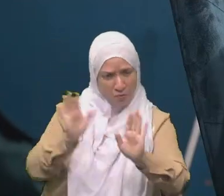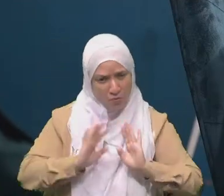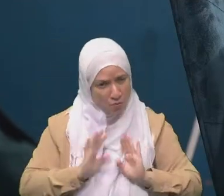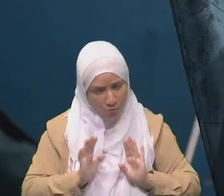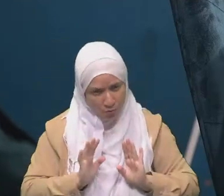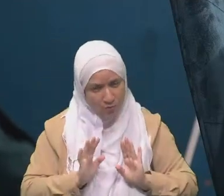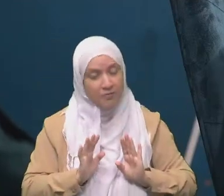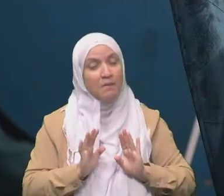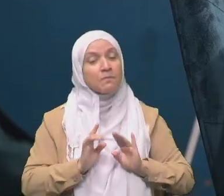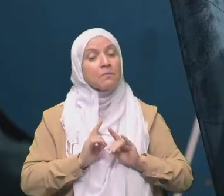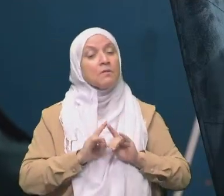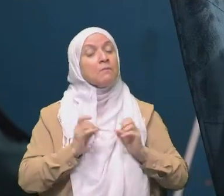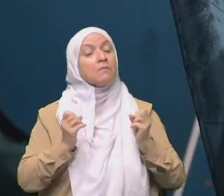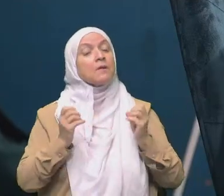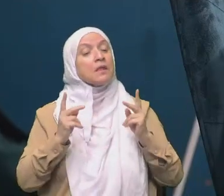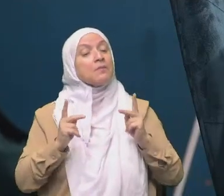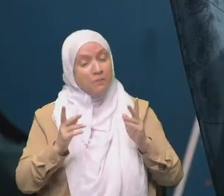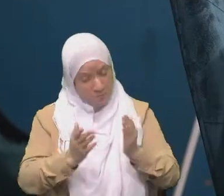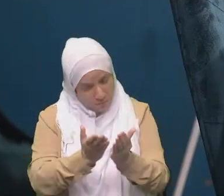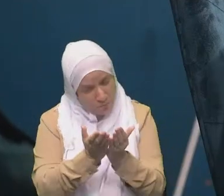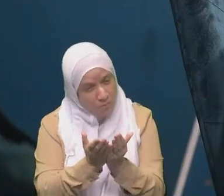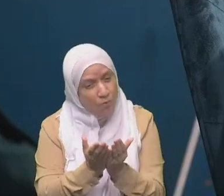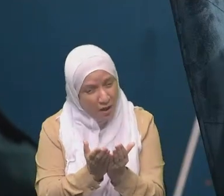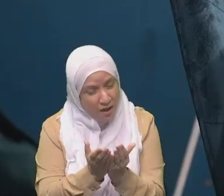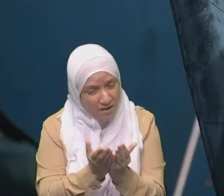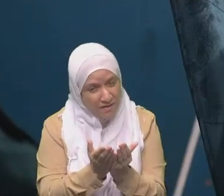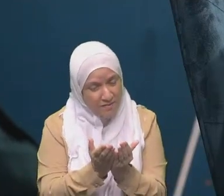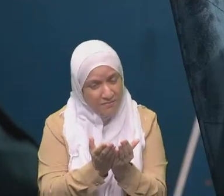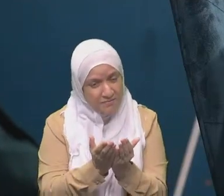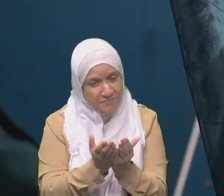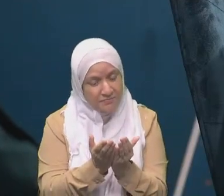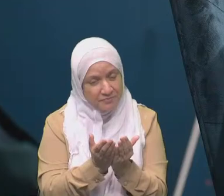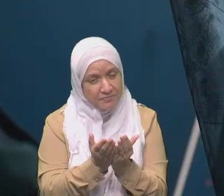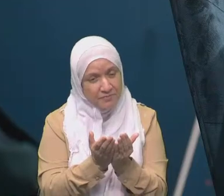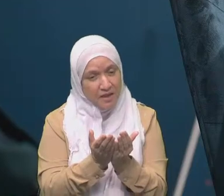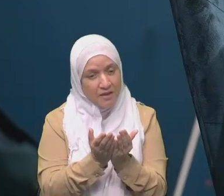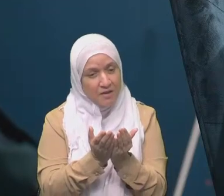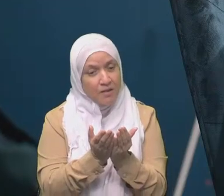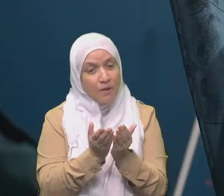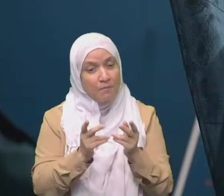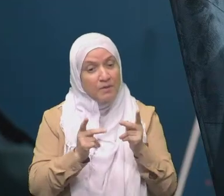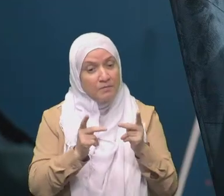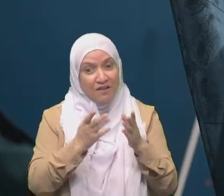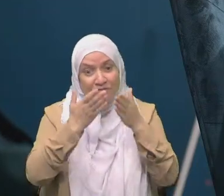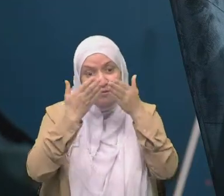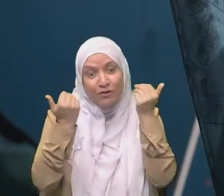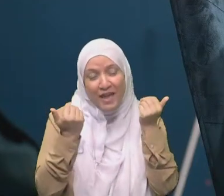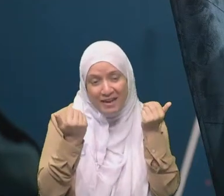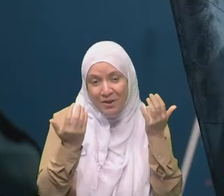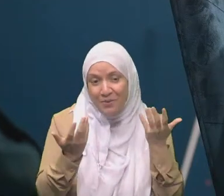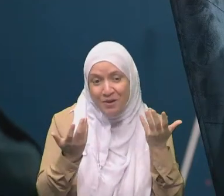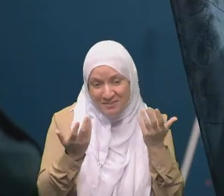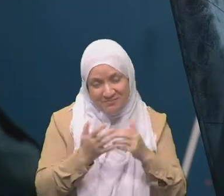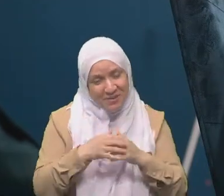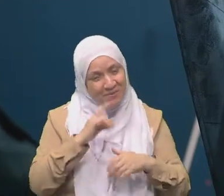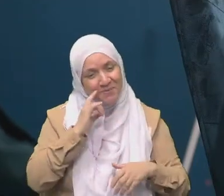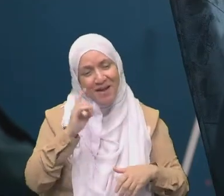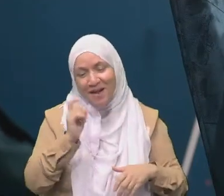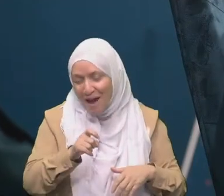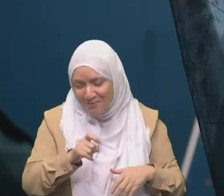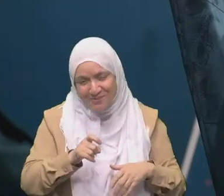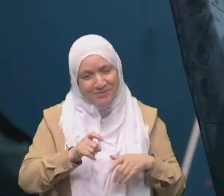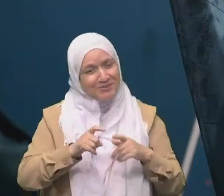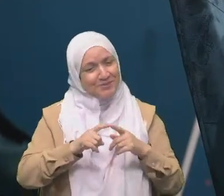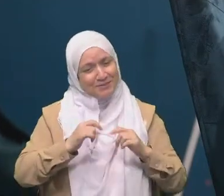that in order for them to get to this moment where the dua needs to be accepted, you have to do what Abu Dharr radiallahu anhu said, that you have to live a life of